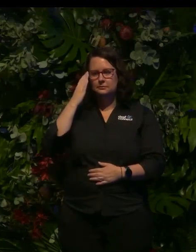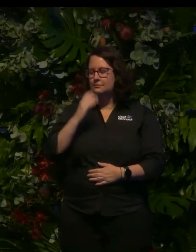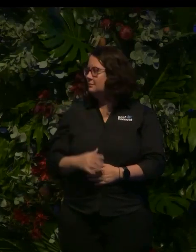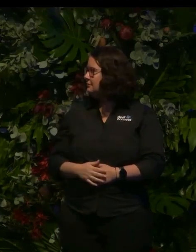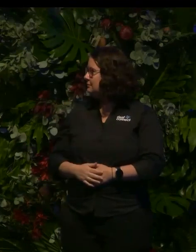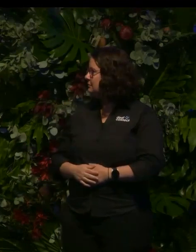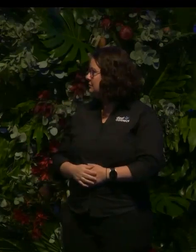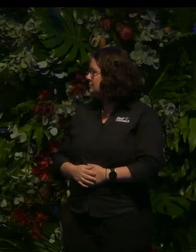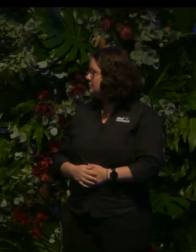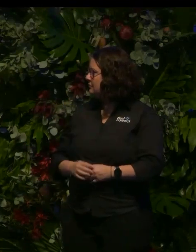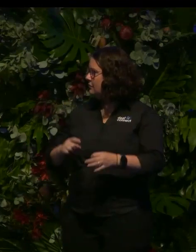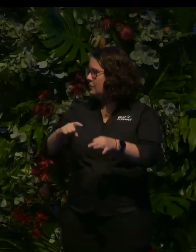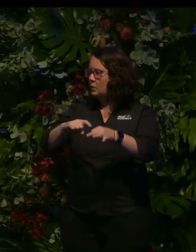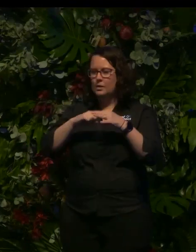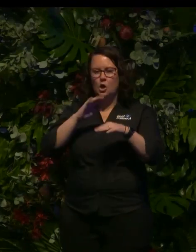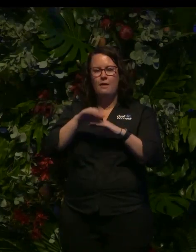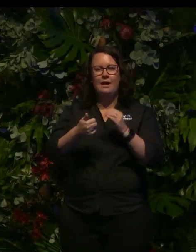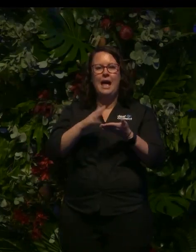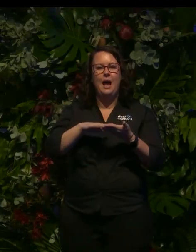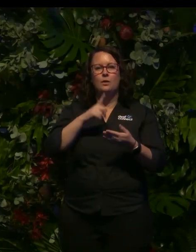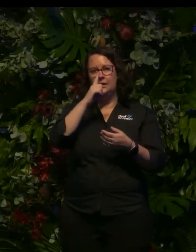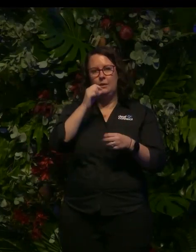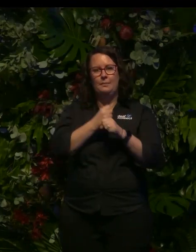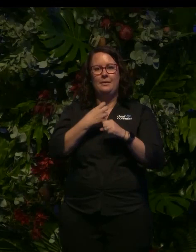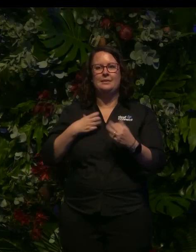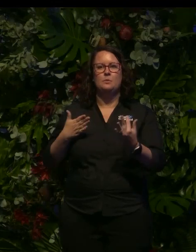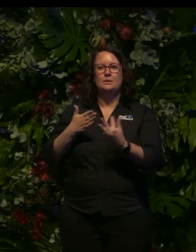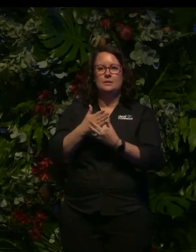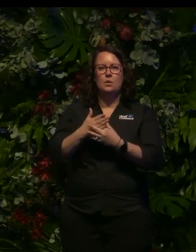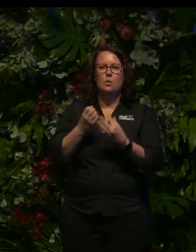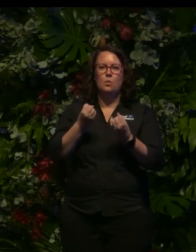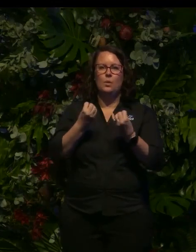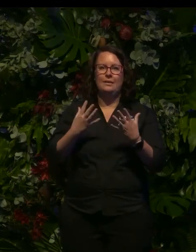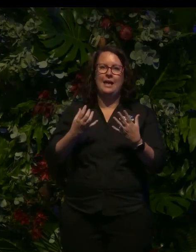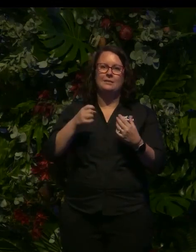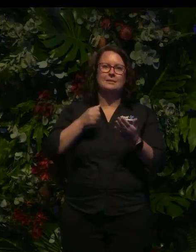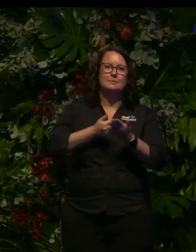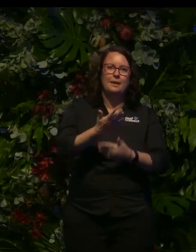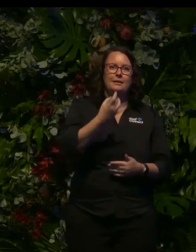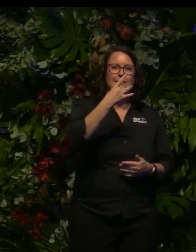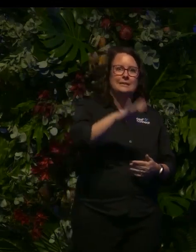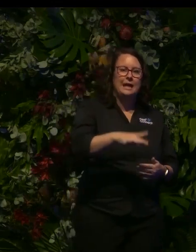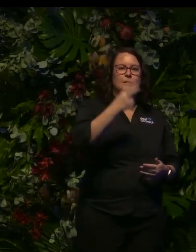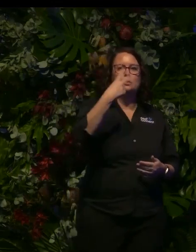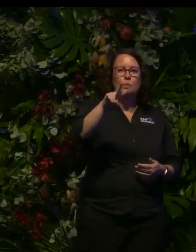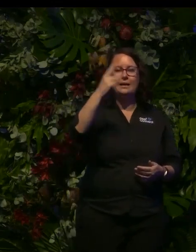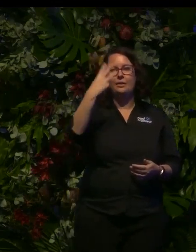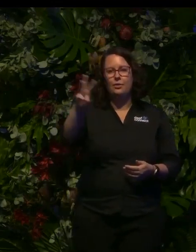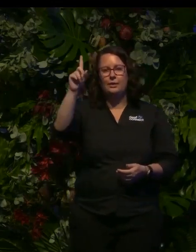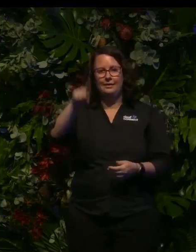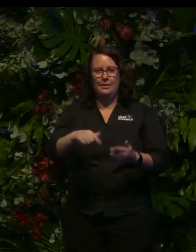There's also a question about basically how do we make this more accessible without tens of thousands of dollars to still